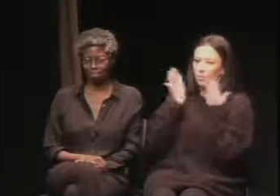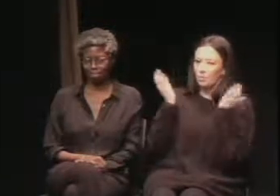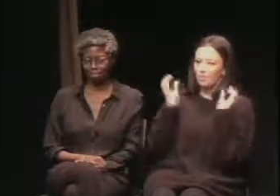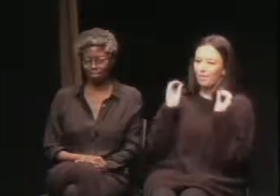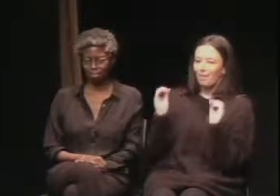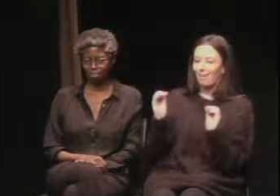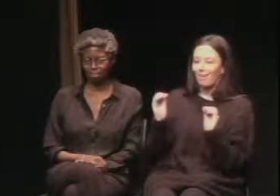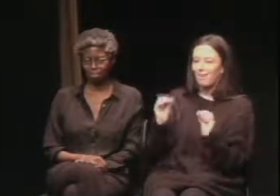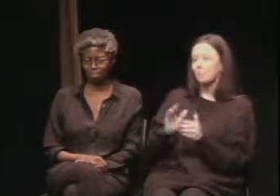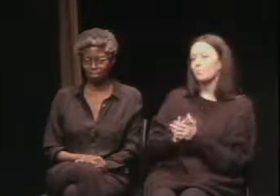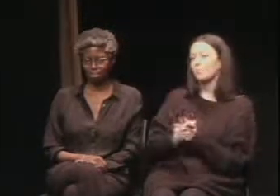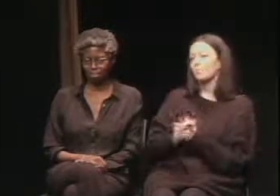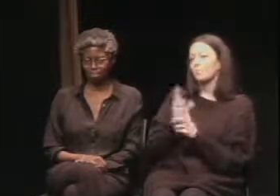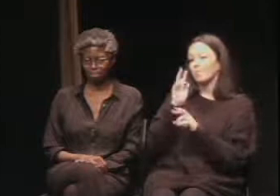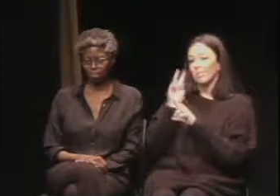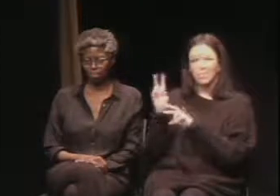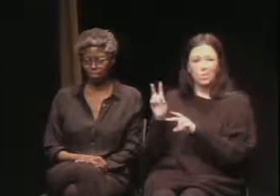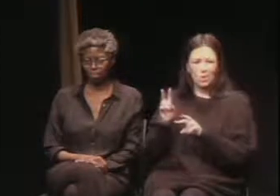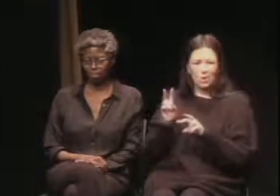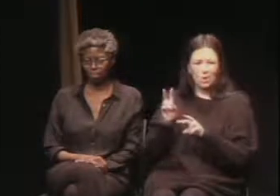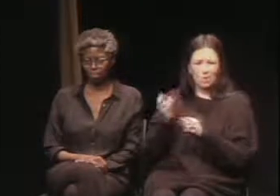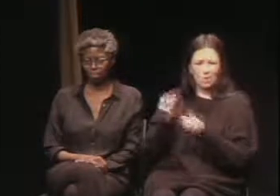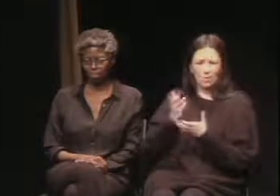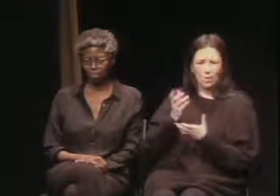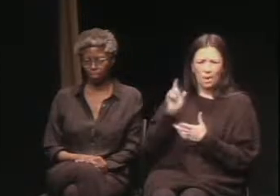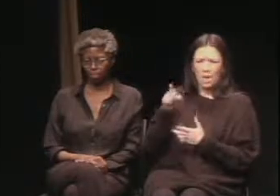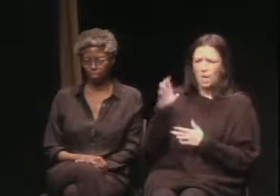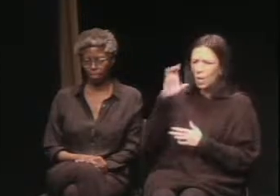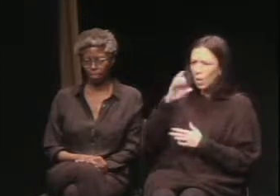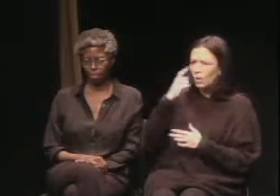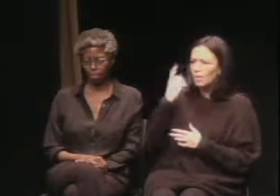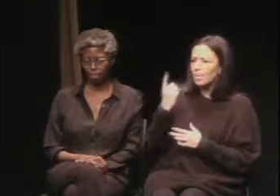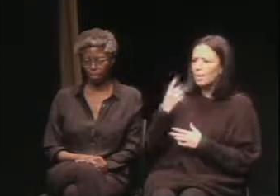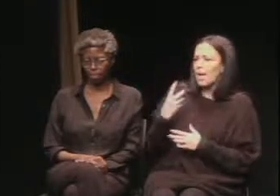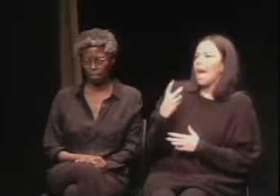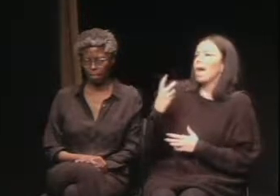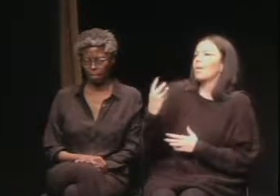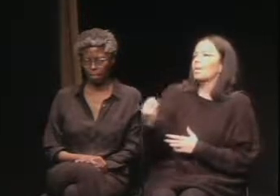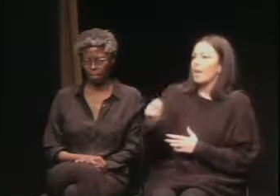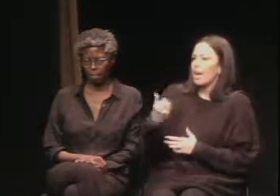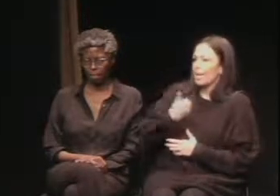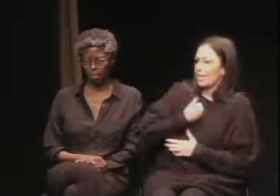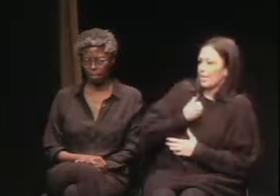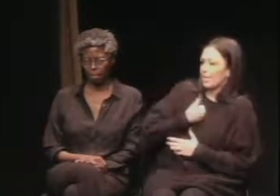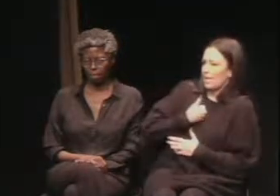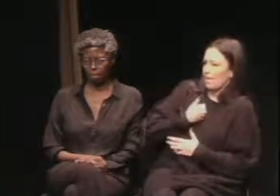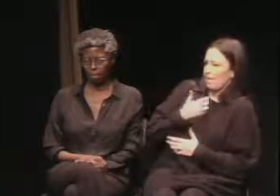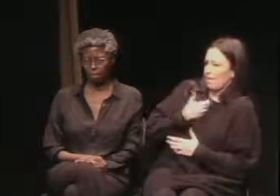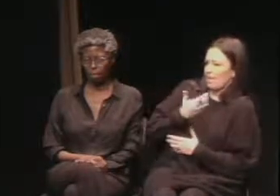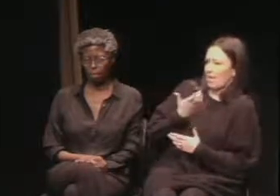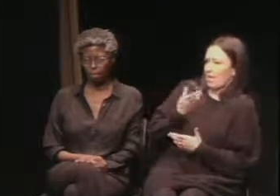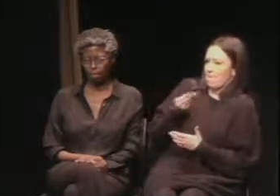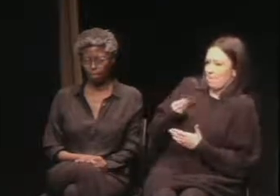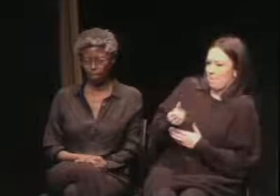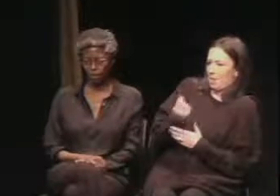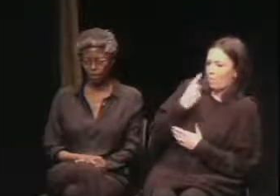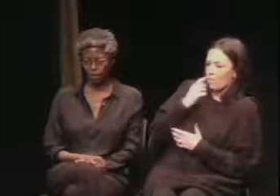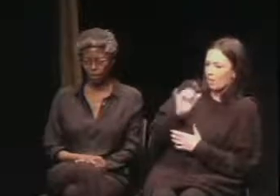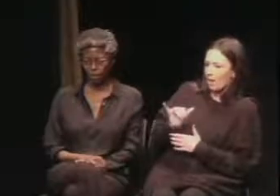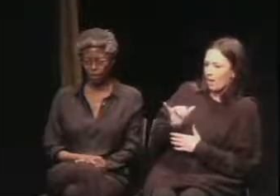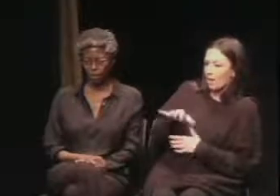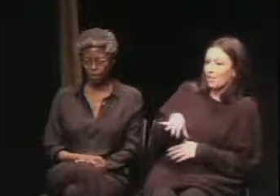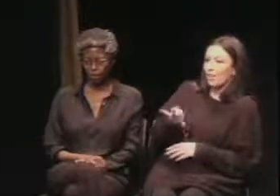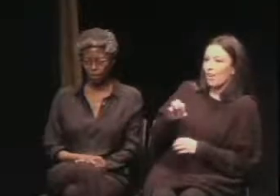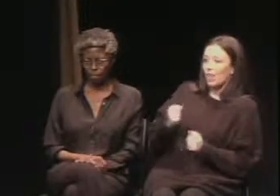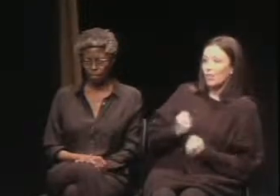saw told me that I had to seek something outside of my that you had to pay for. Reach, exactly, right? In order to find